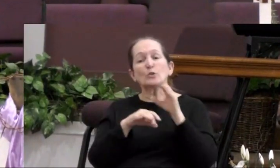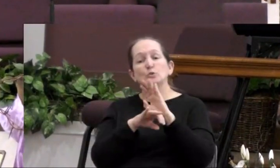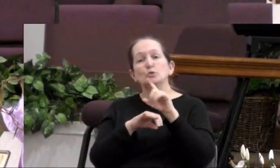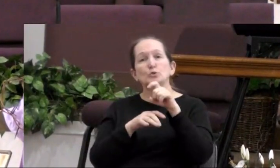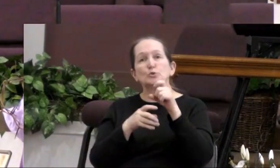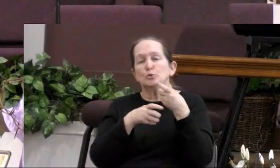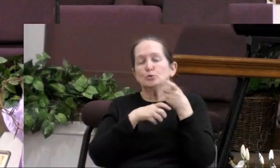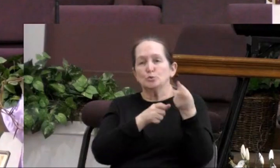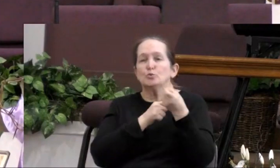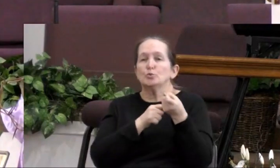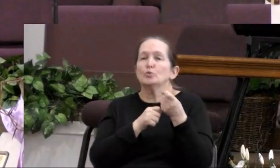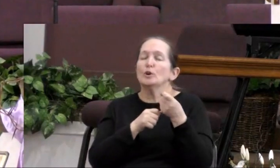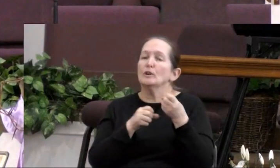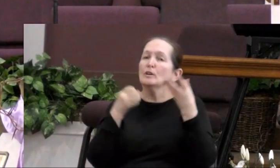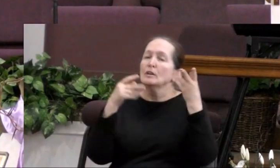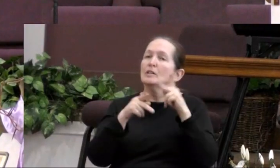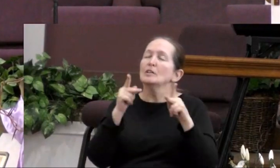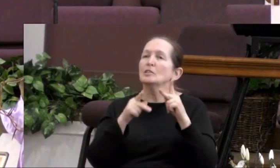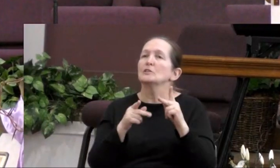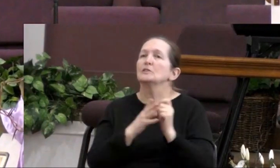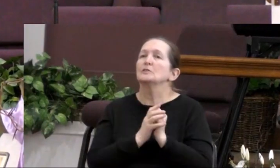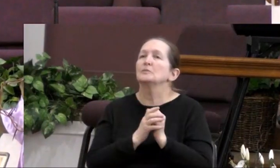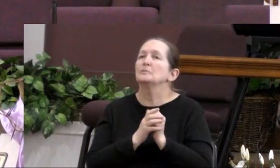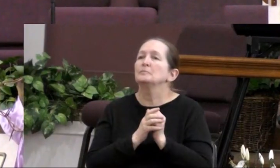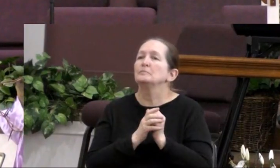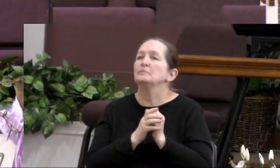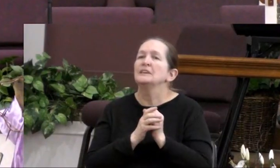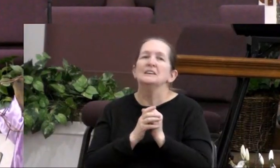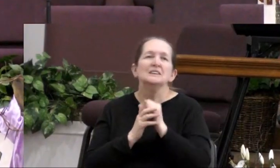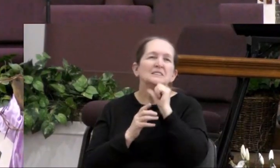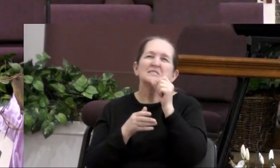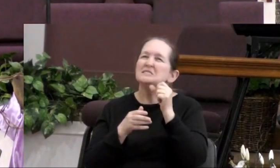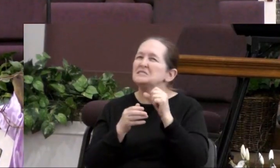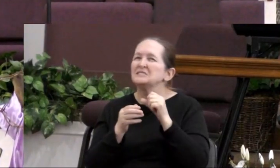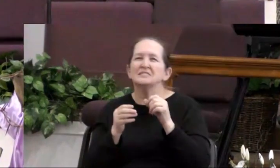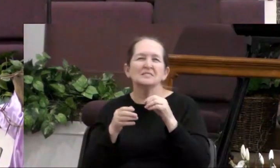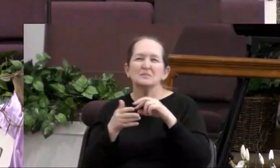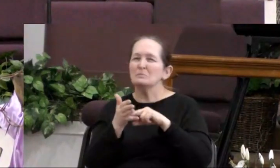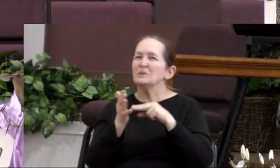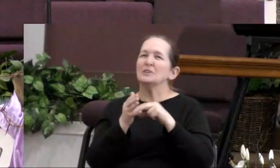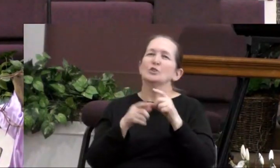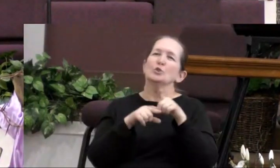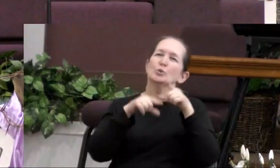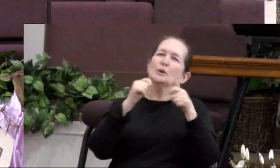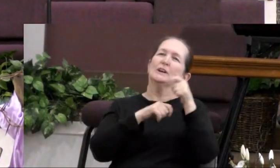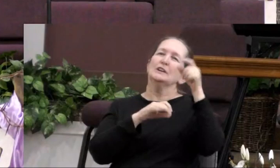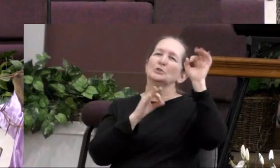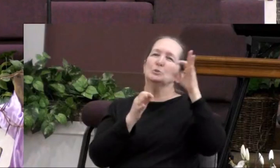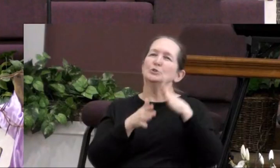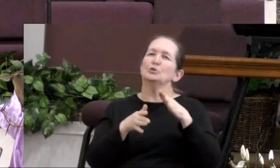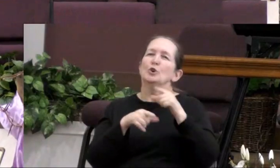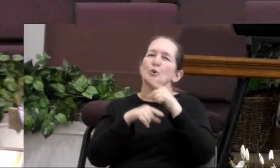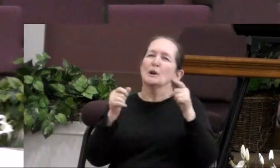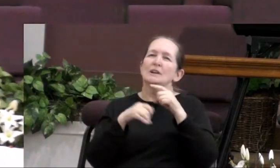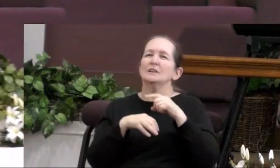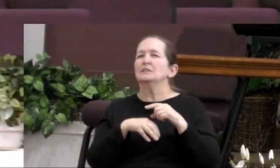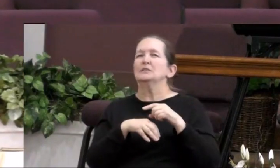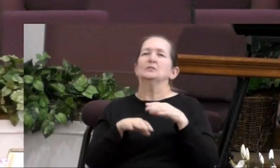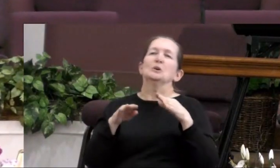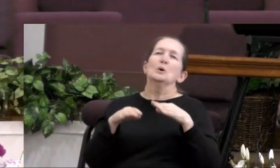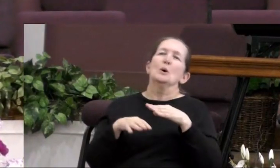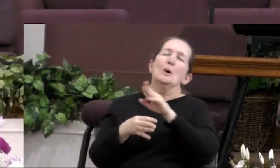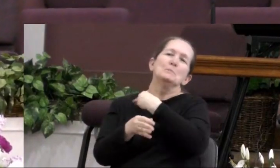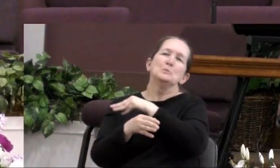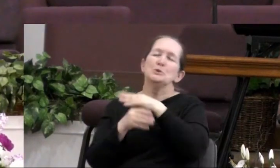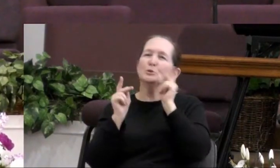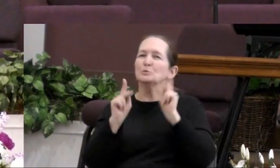It isn't whether we've got the greatest preacher, the greatest musician leading our worship, the greatest youth guy